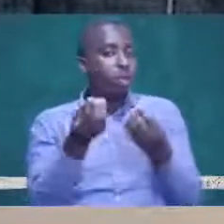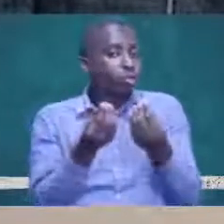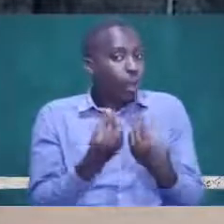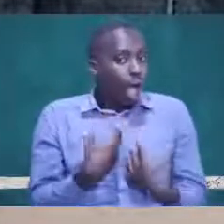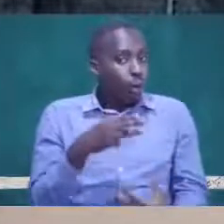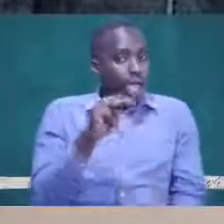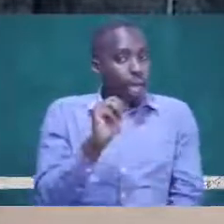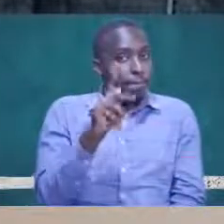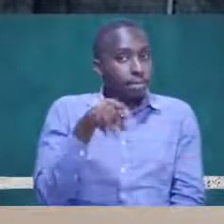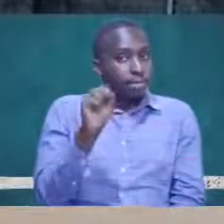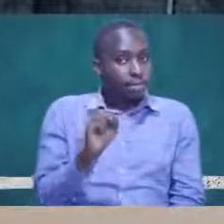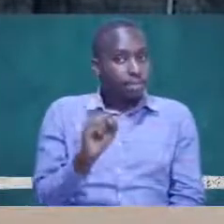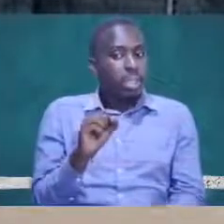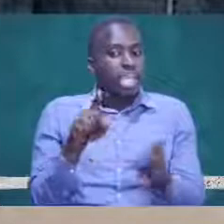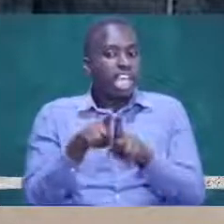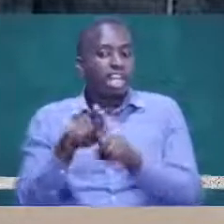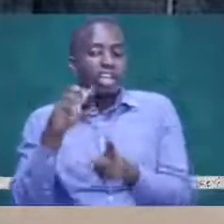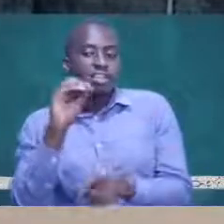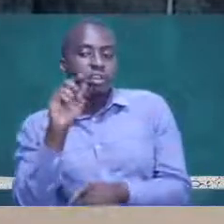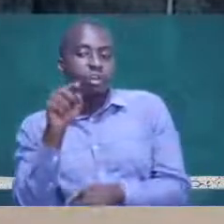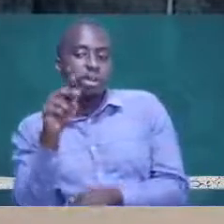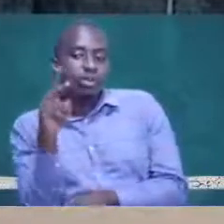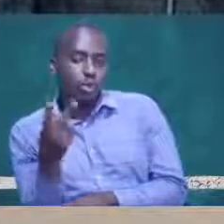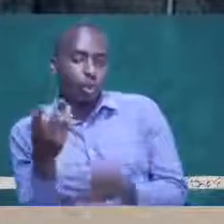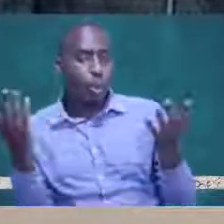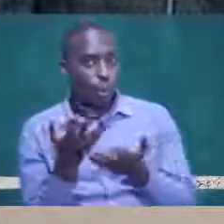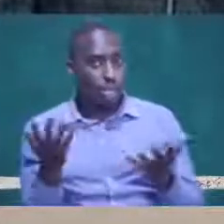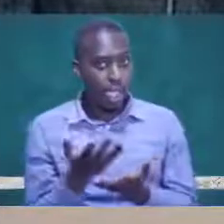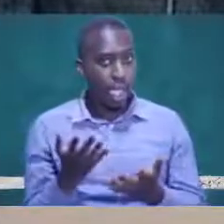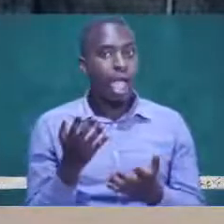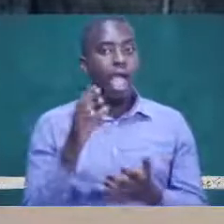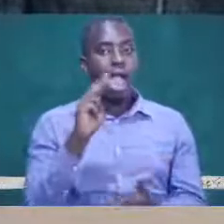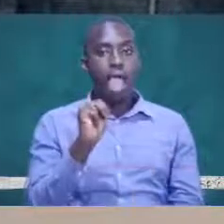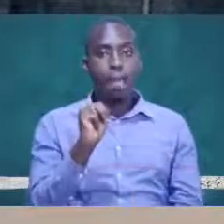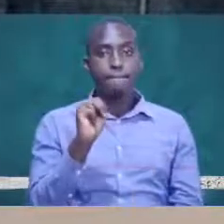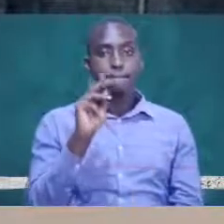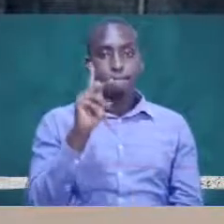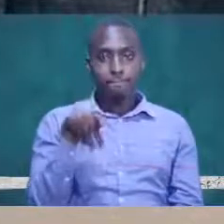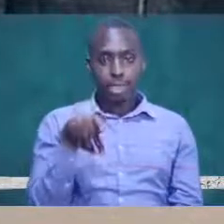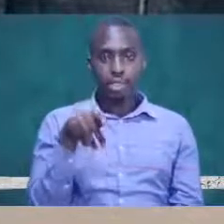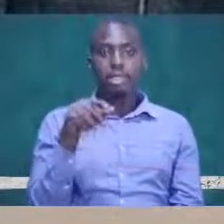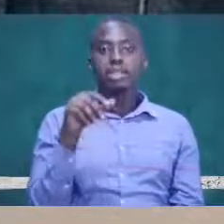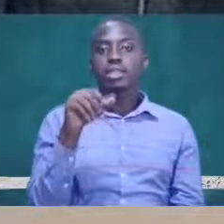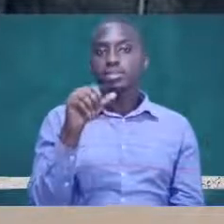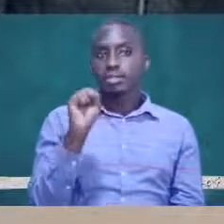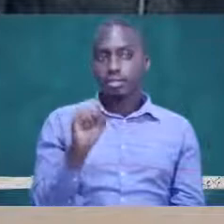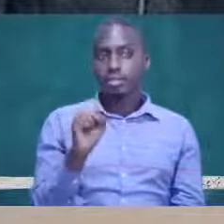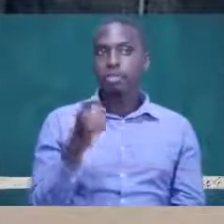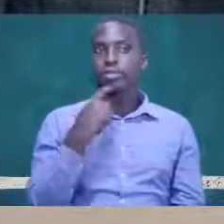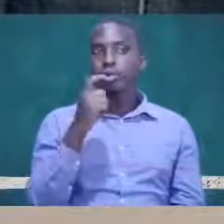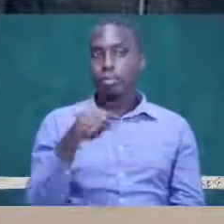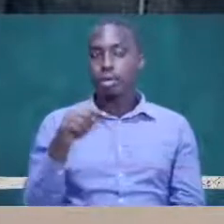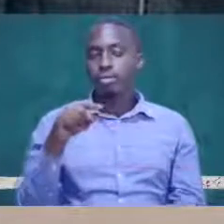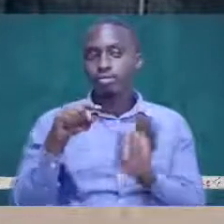save in the equation, which is 0.2. Now, where there is marginal propensity to save, we shall substitute in